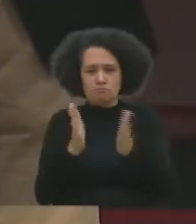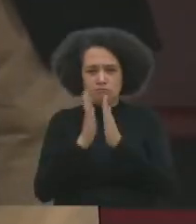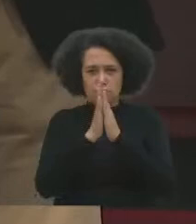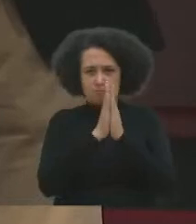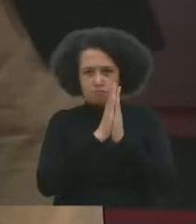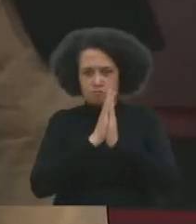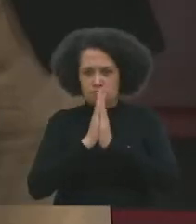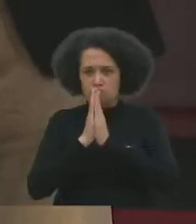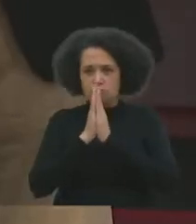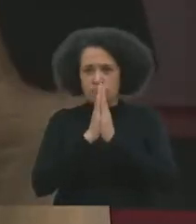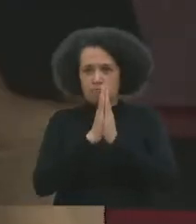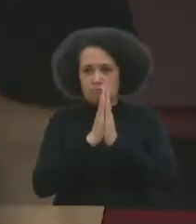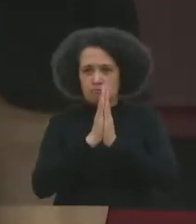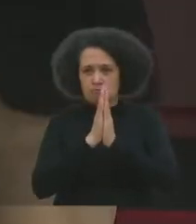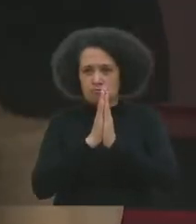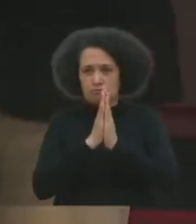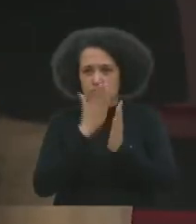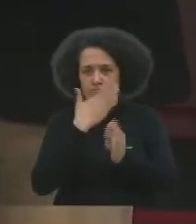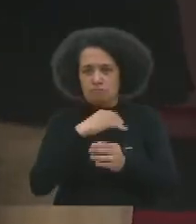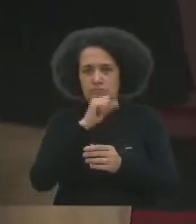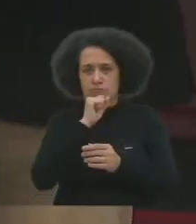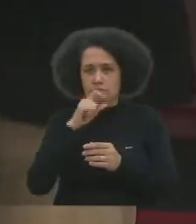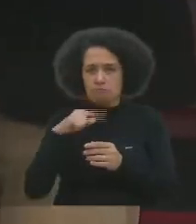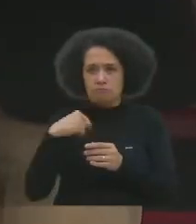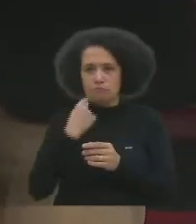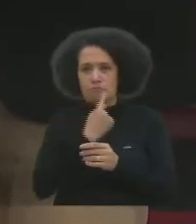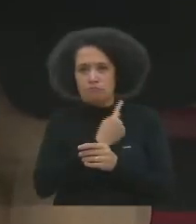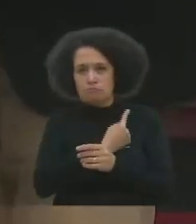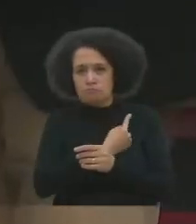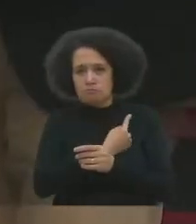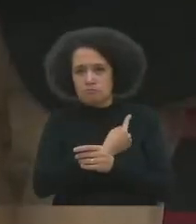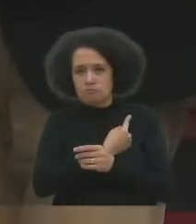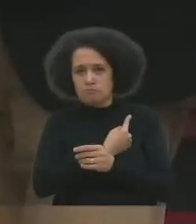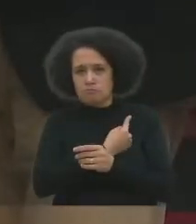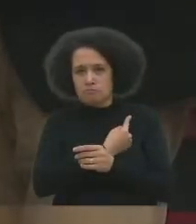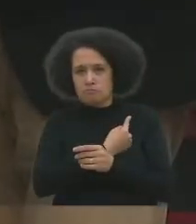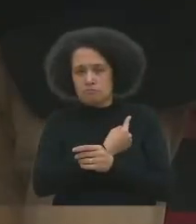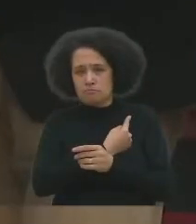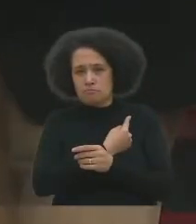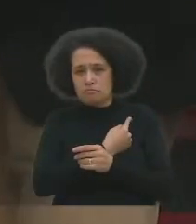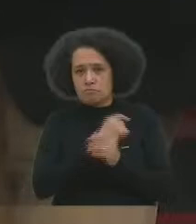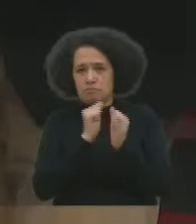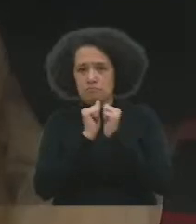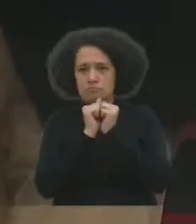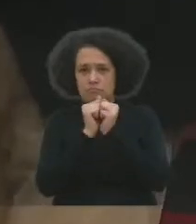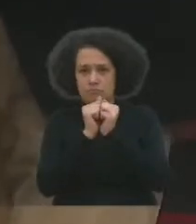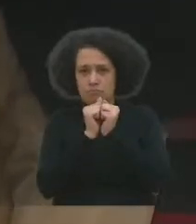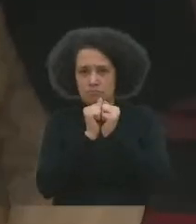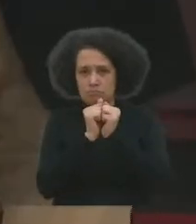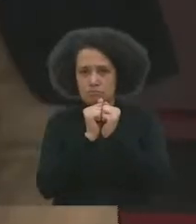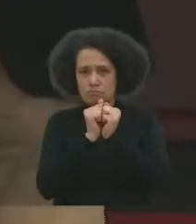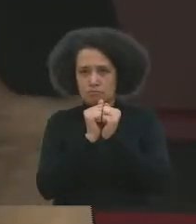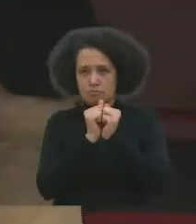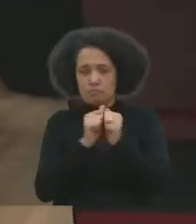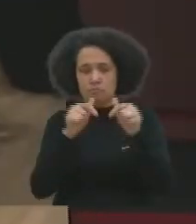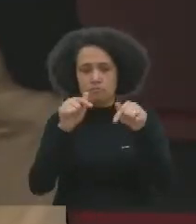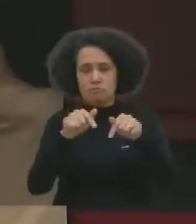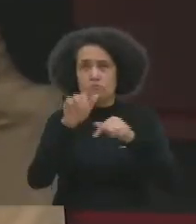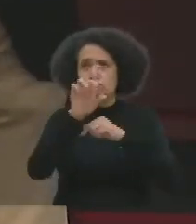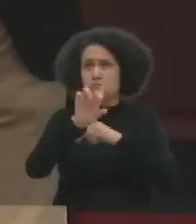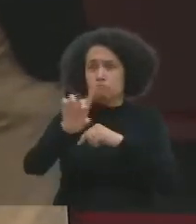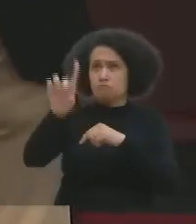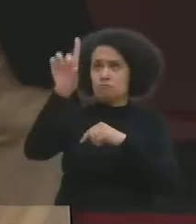rezar o Pai Nosso. This is the God in whose image we have been made. Este é o